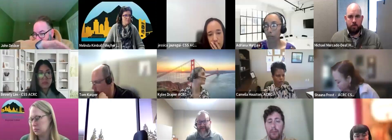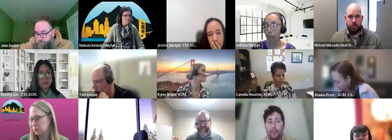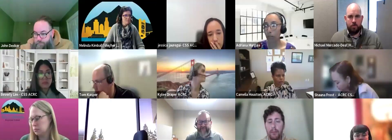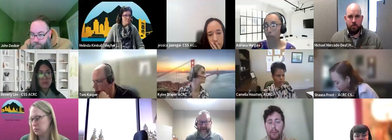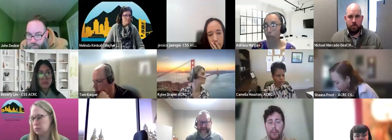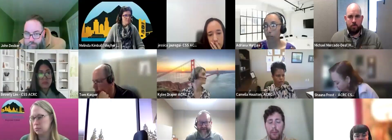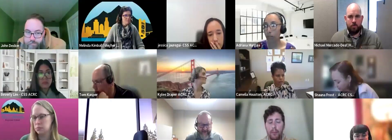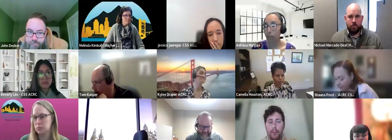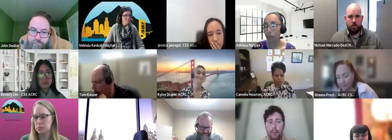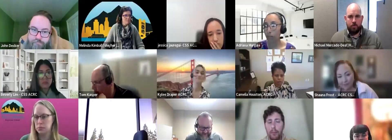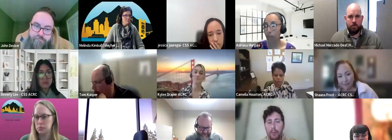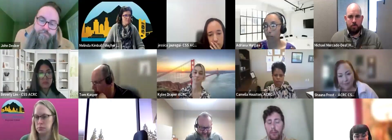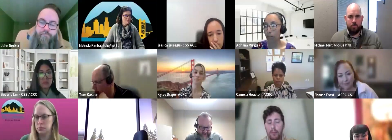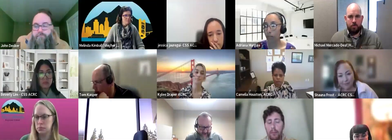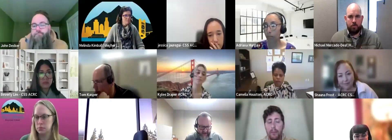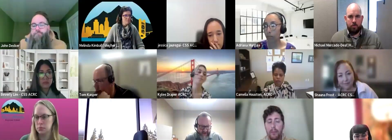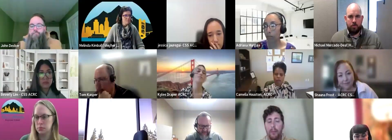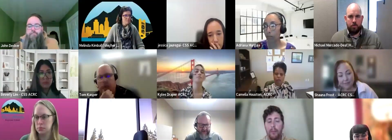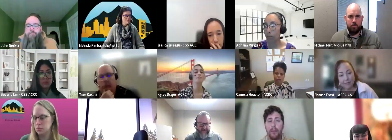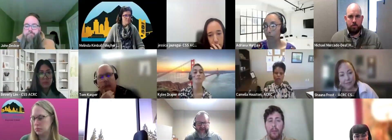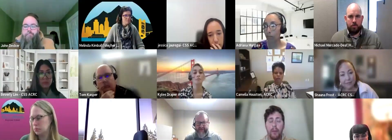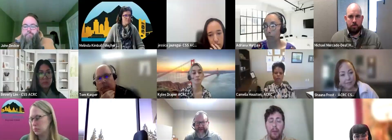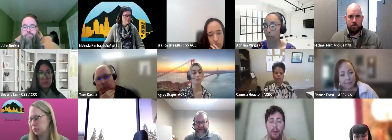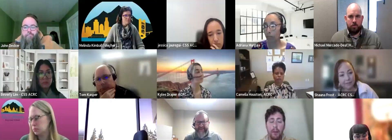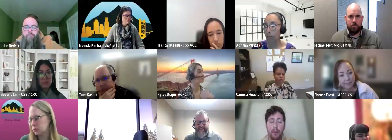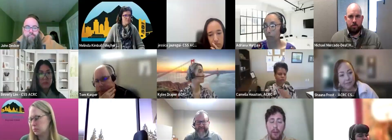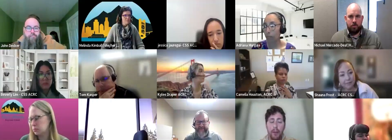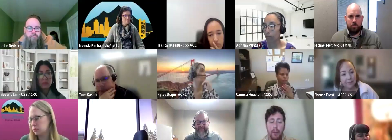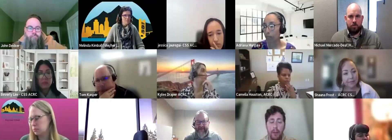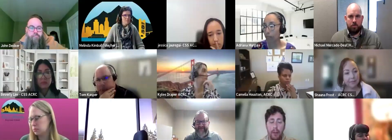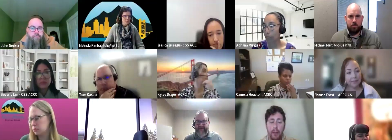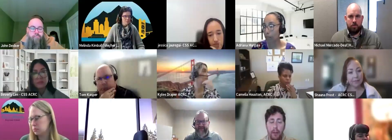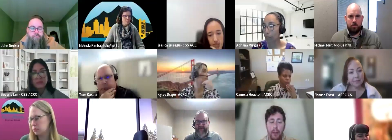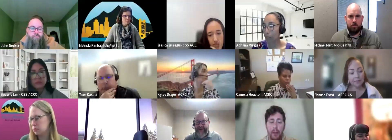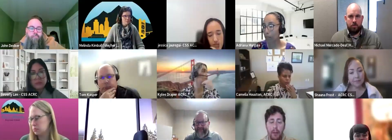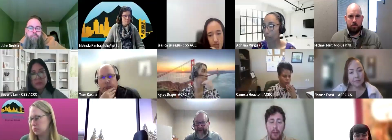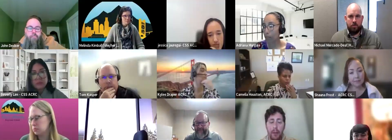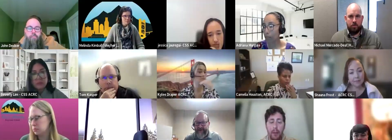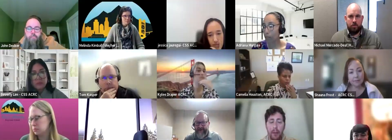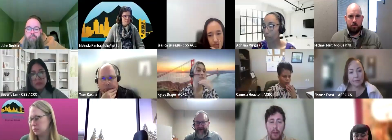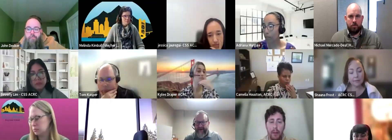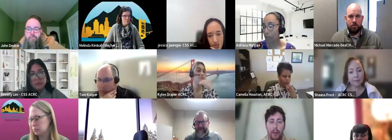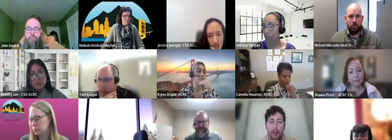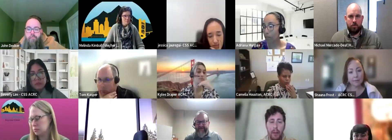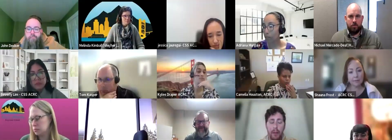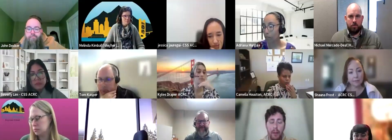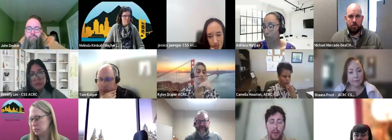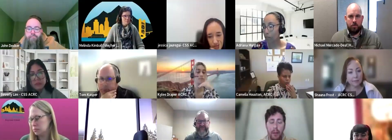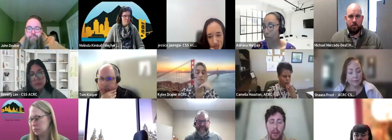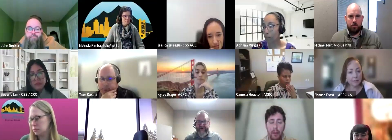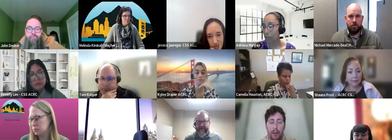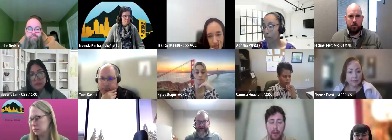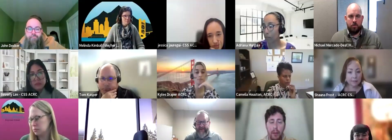at the different vendor sites. Recently, we've had some things that popped up that allowed us